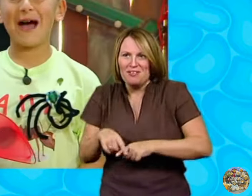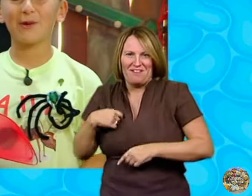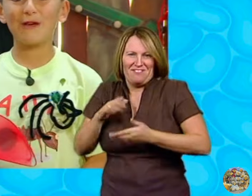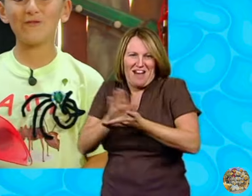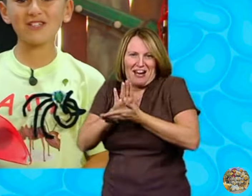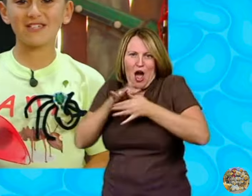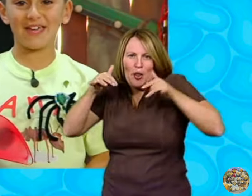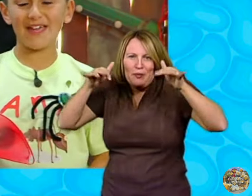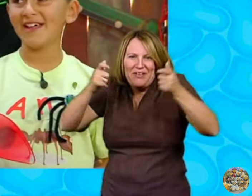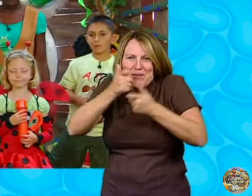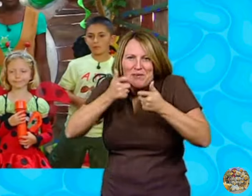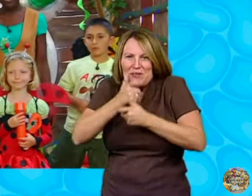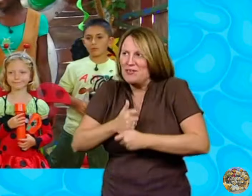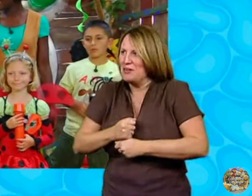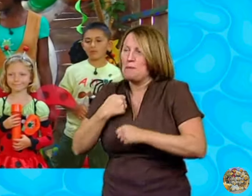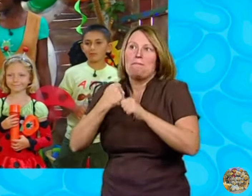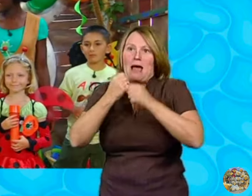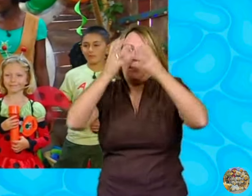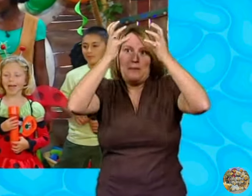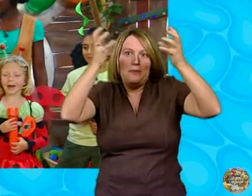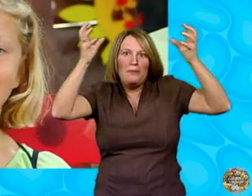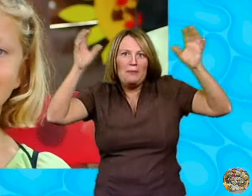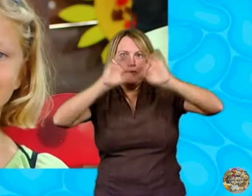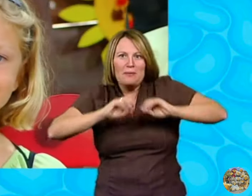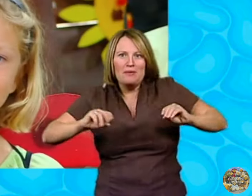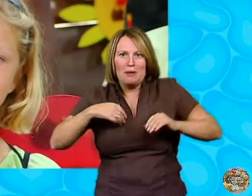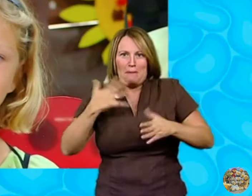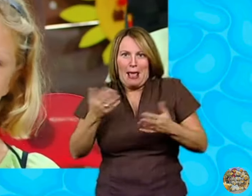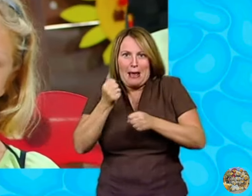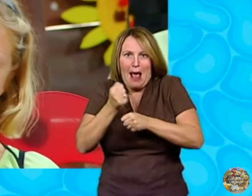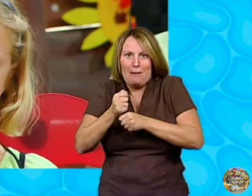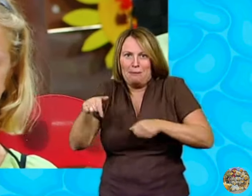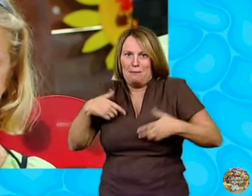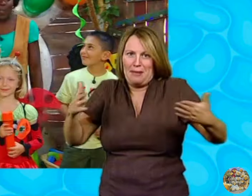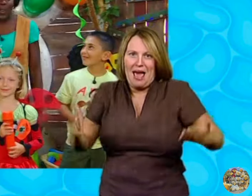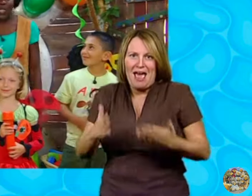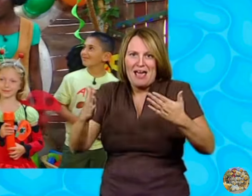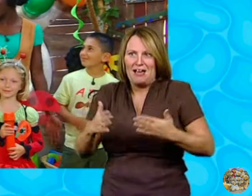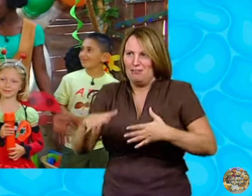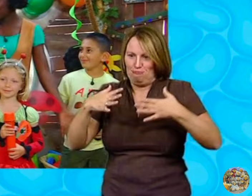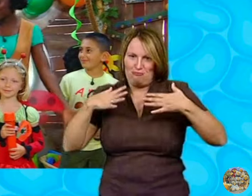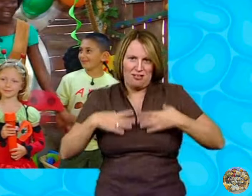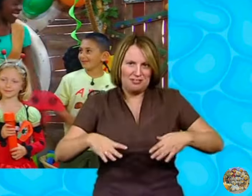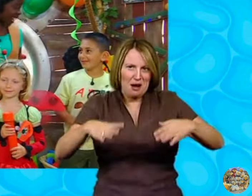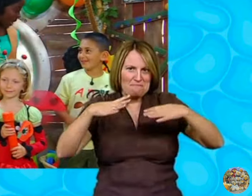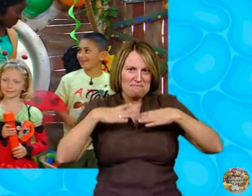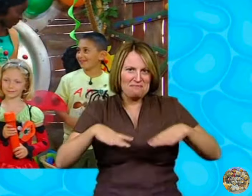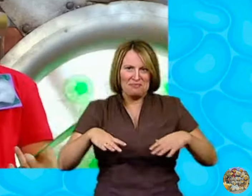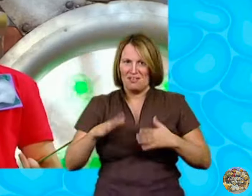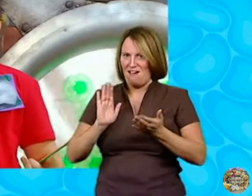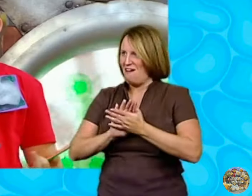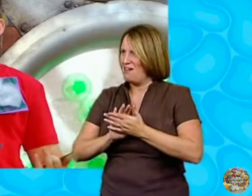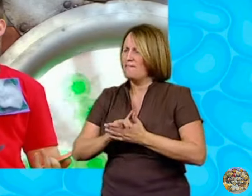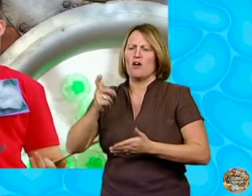Having some Halloween fun today. I made some decorations. And I bought a game for us to play. And of course we're all dressed up.